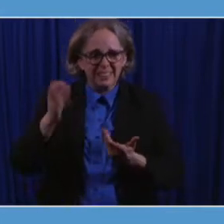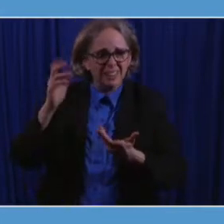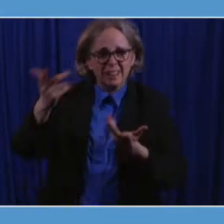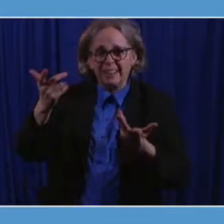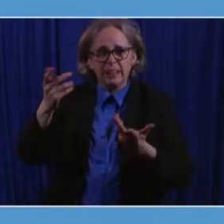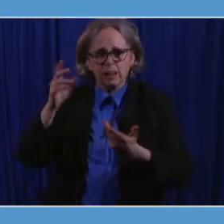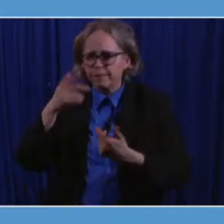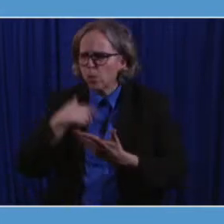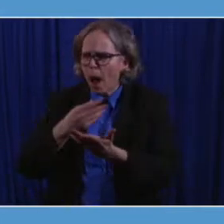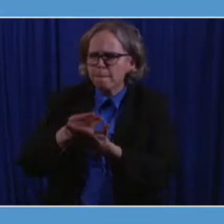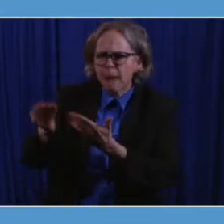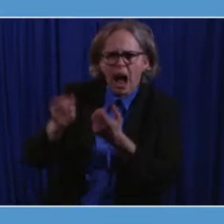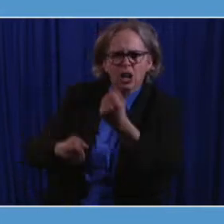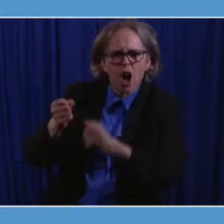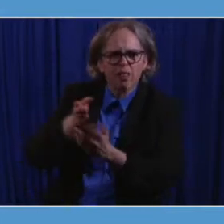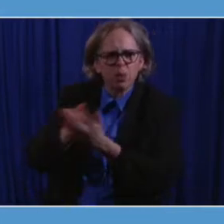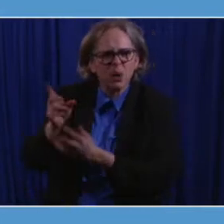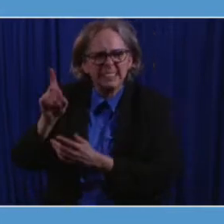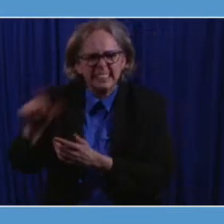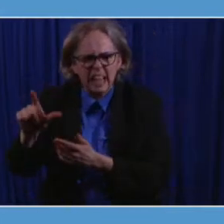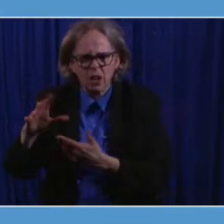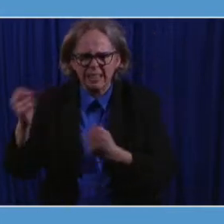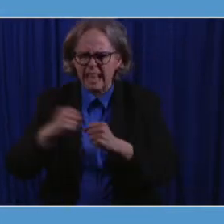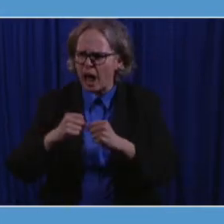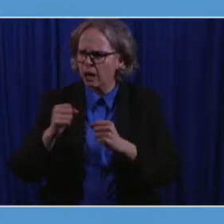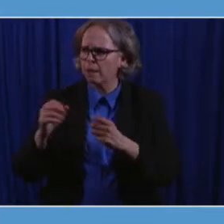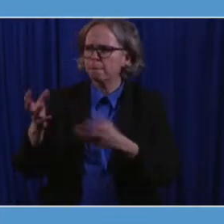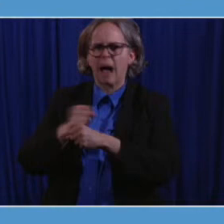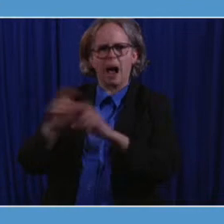initial registration and plate without going to the physical